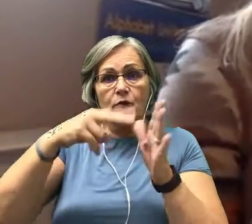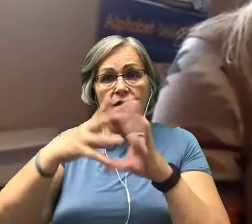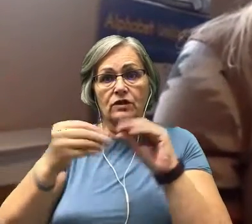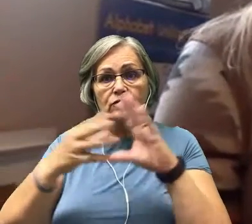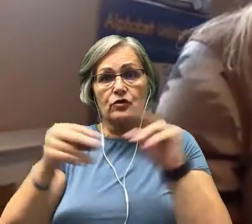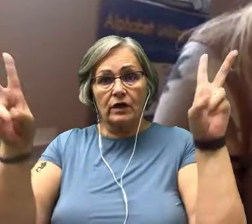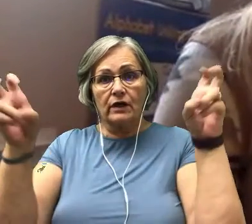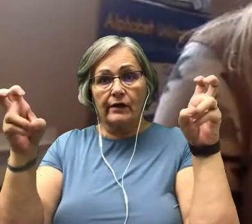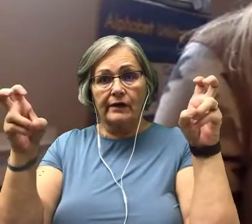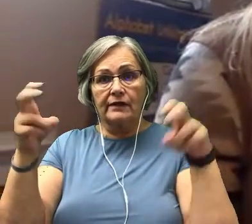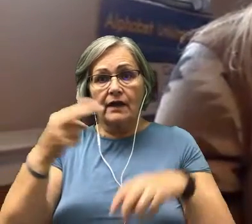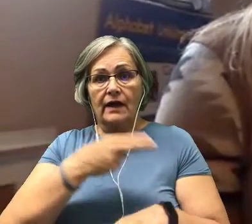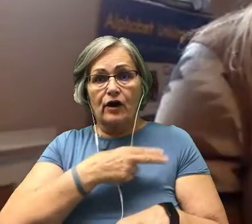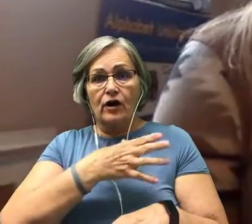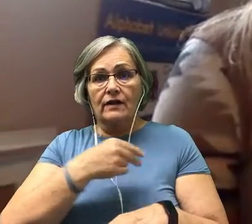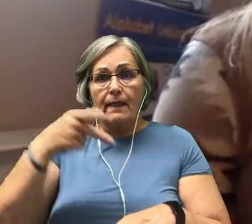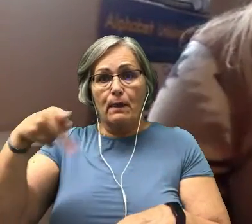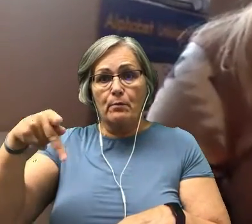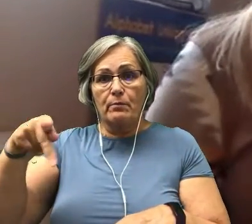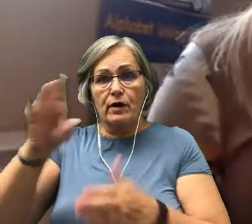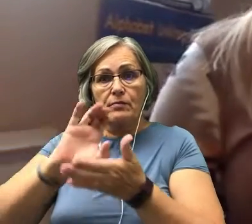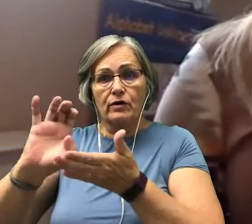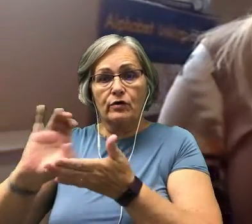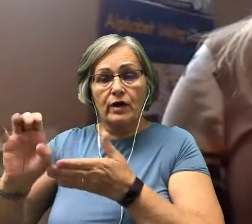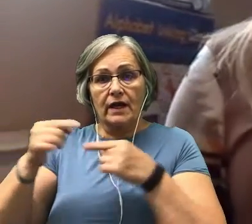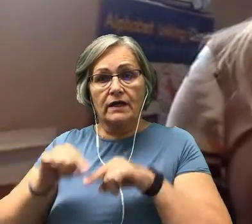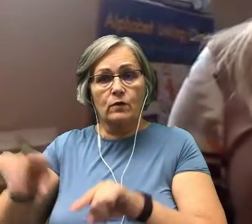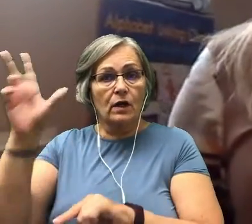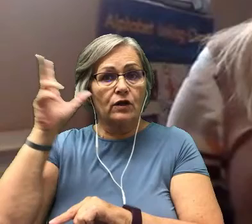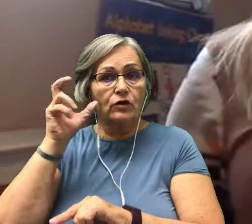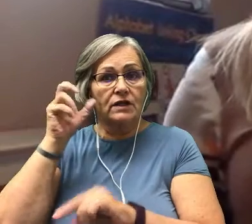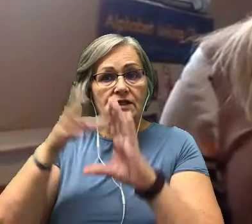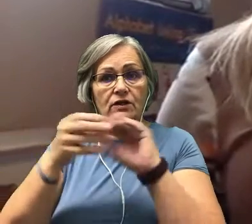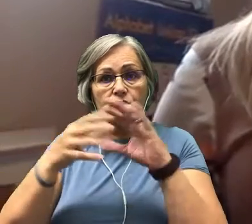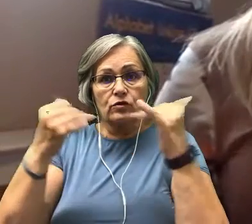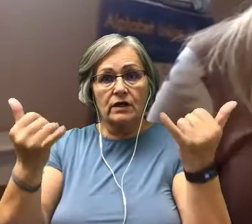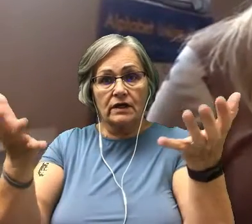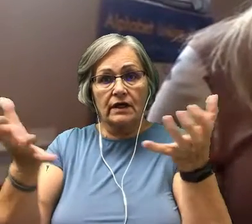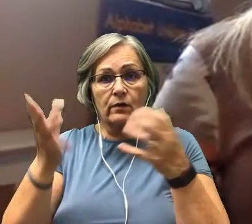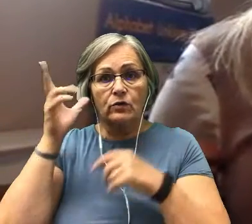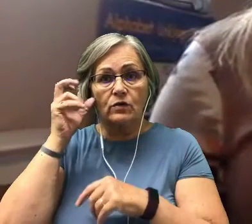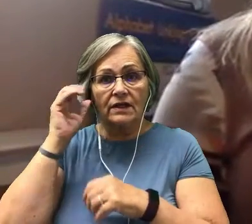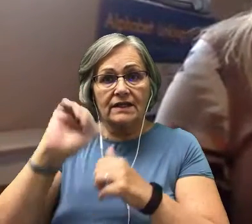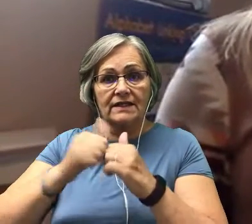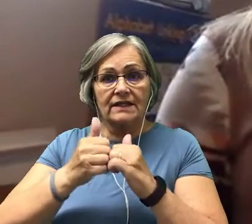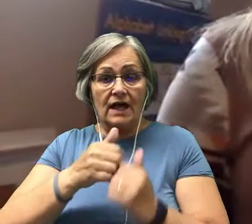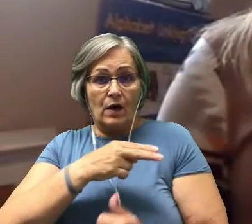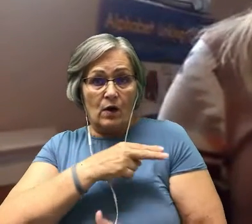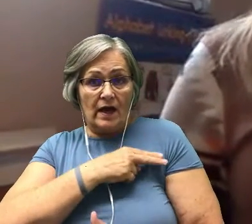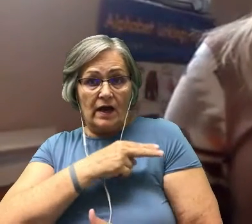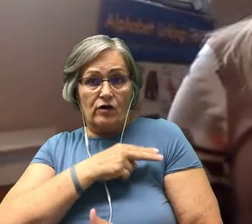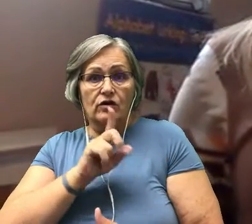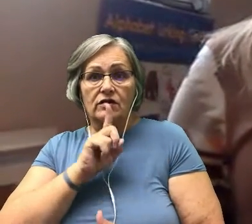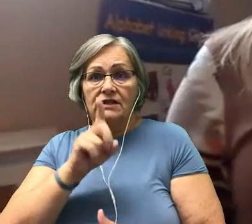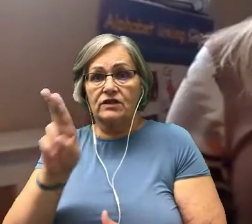called Harold and the Purple Crayon. And while you're listening to the story today, I want you to listen to how Harold is